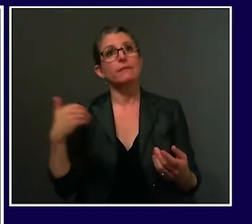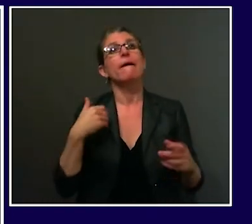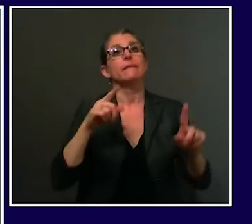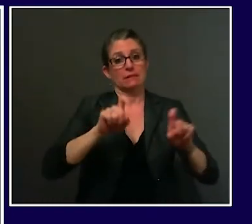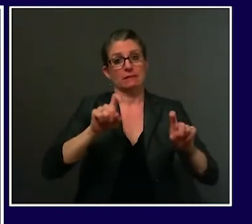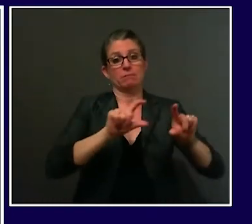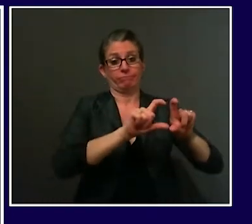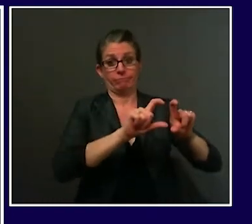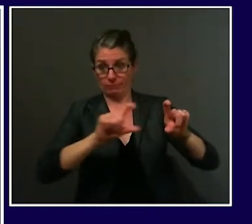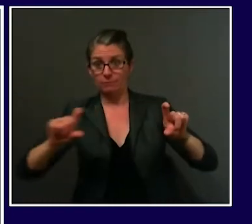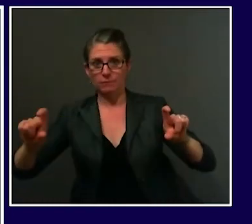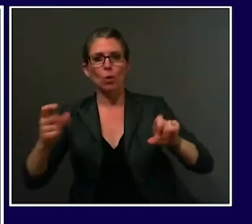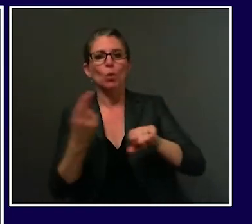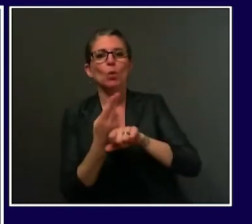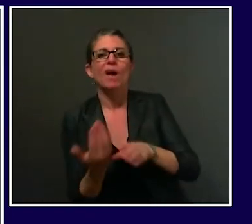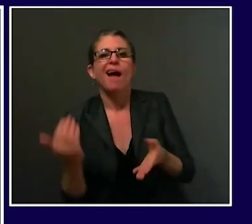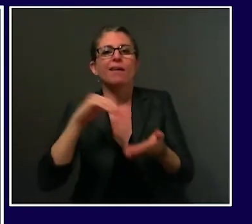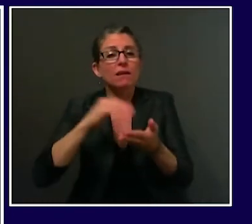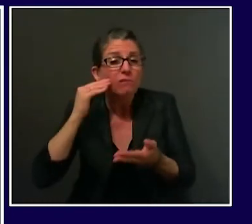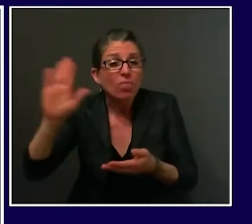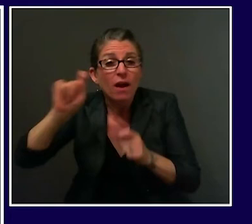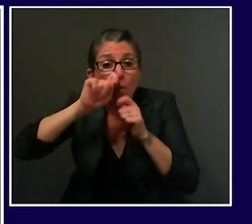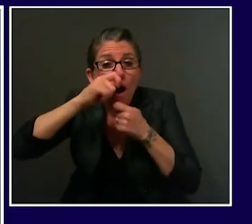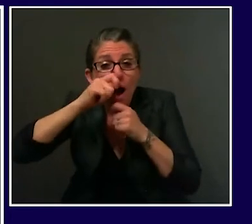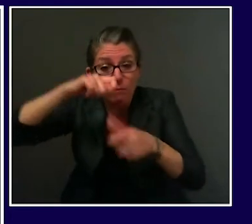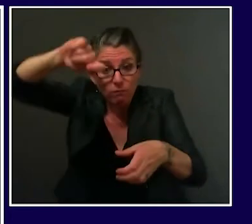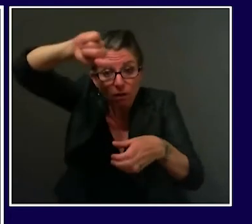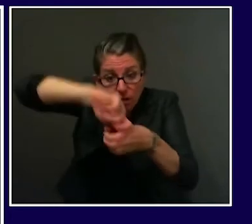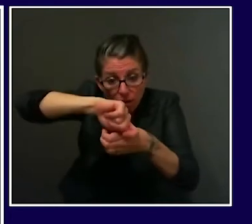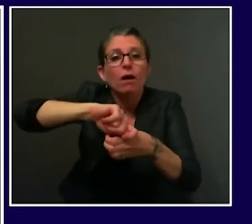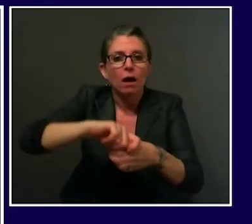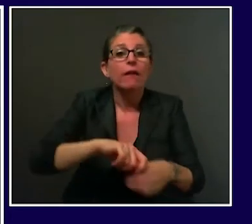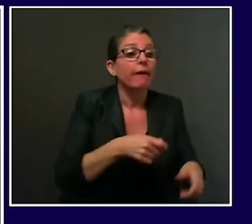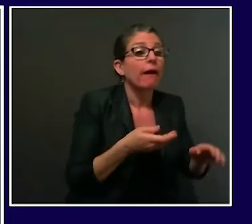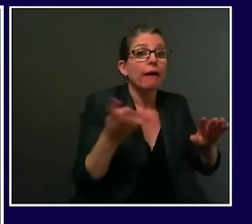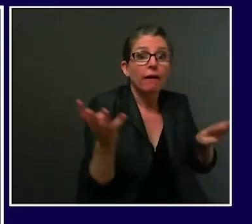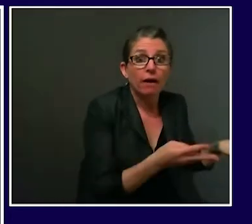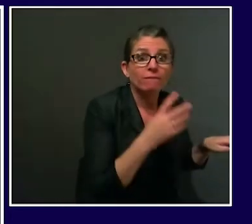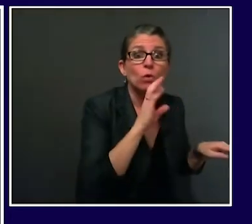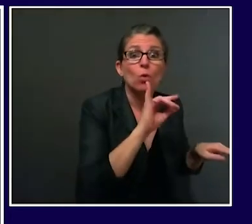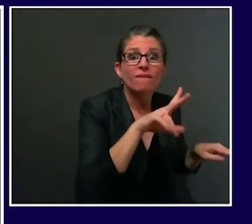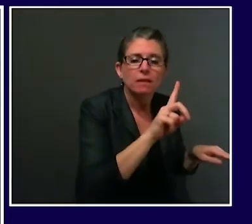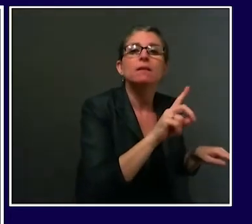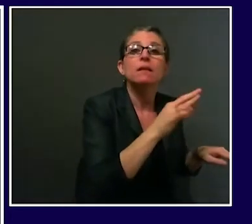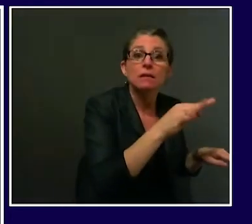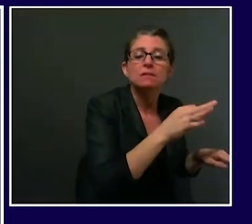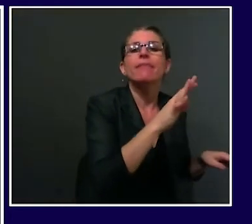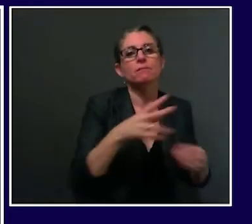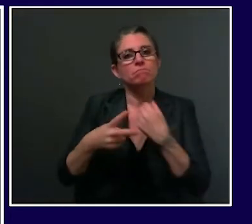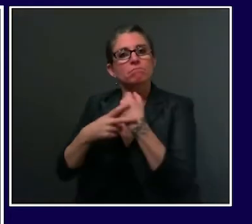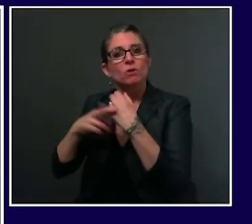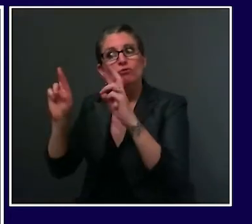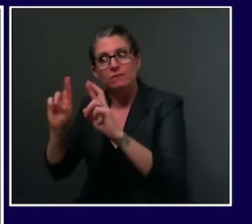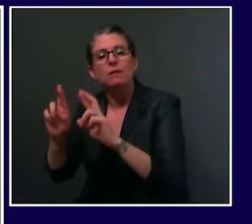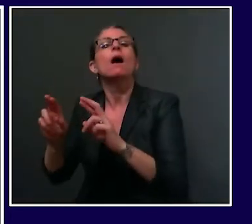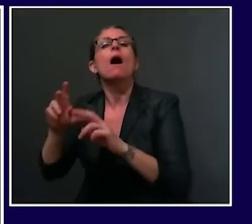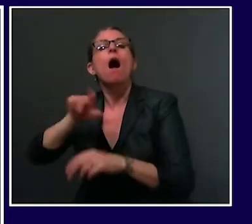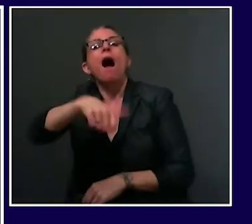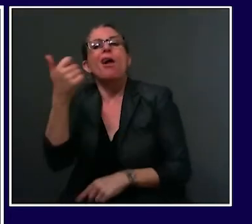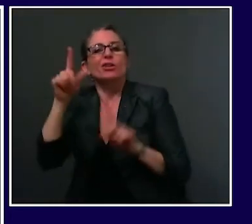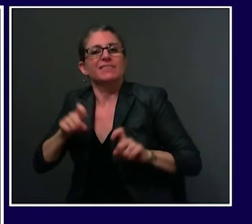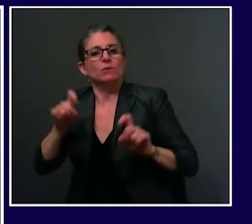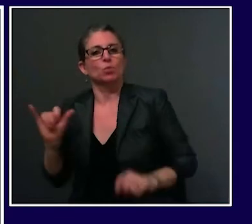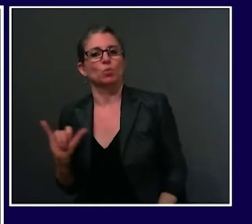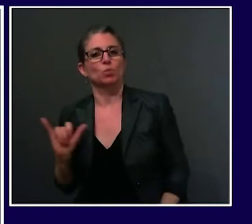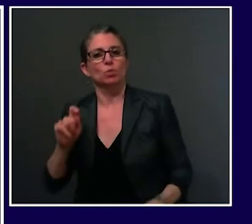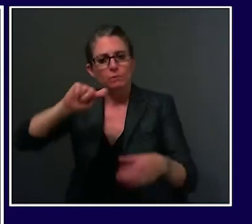for other bacteria and viruses at our lab with the consent of all of the individuals. Once we've got some results there, we'll